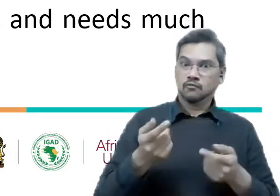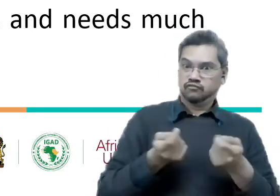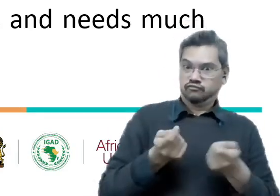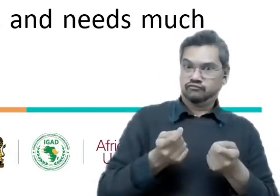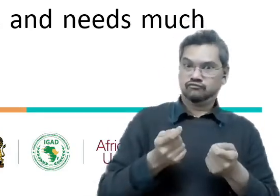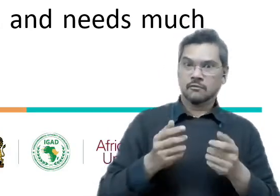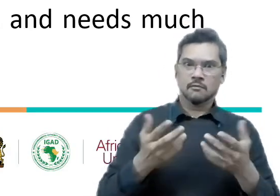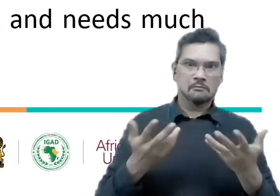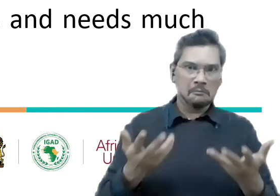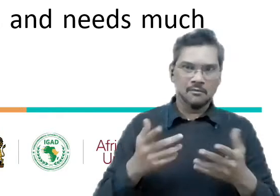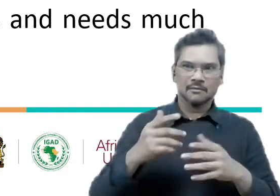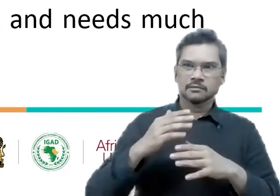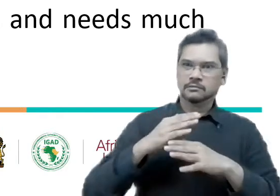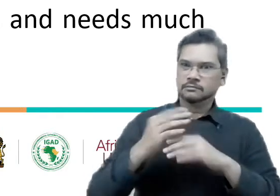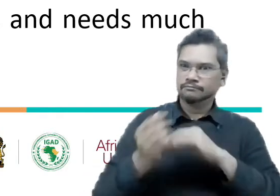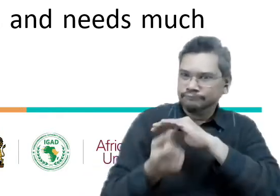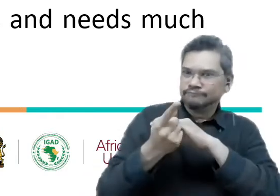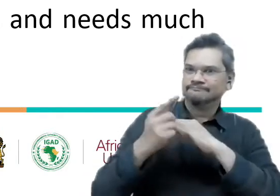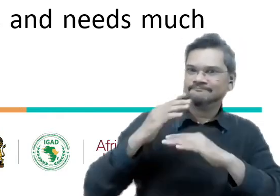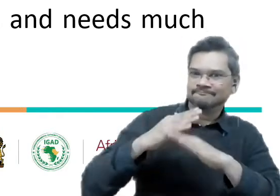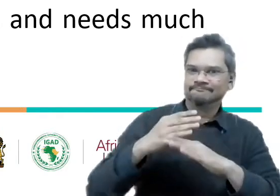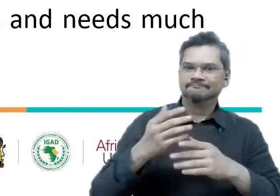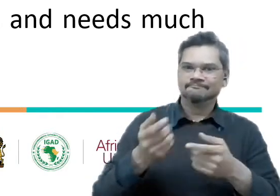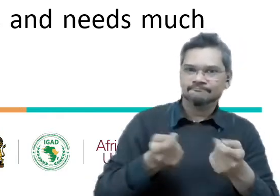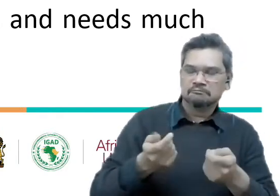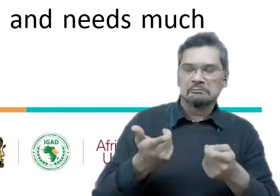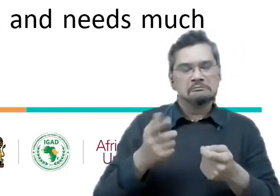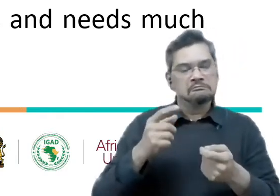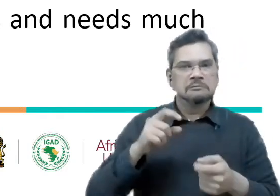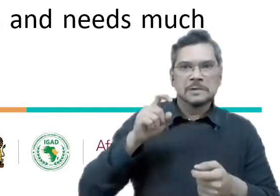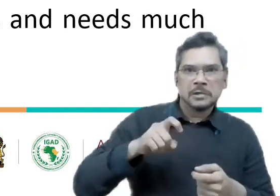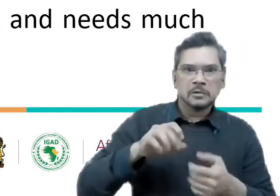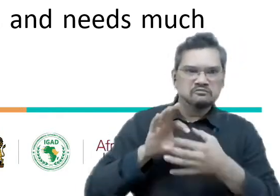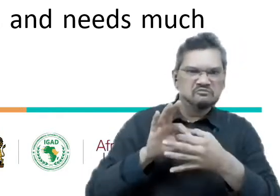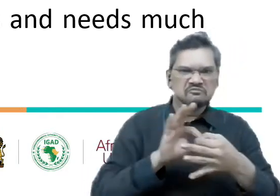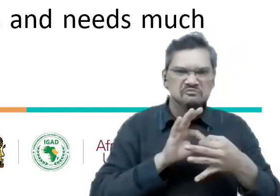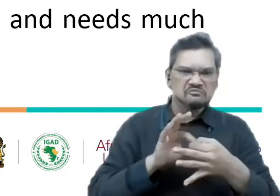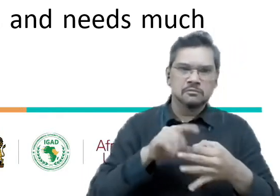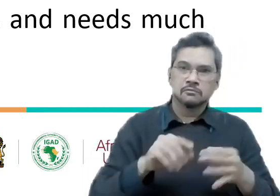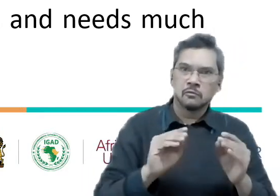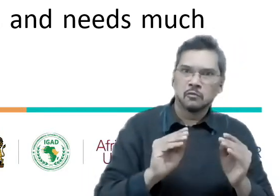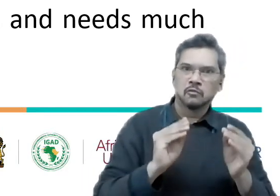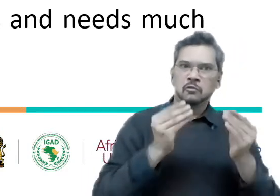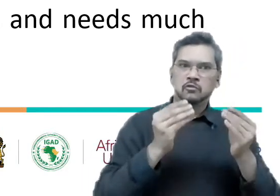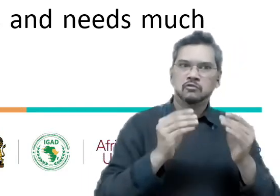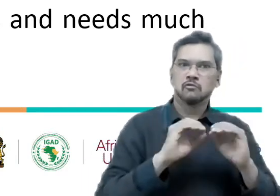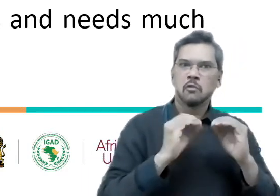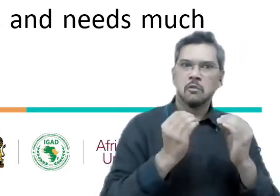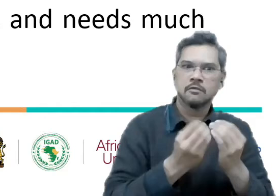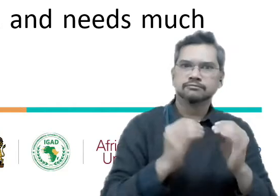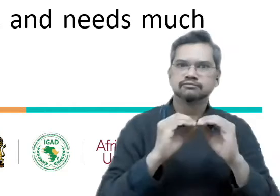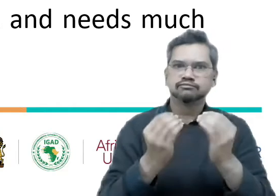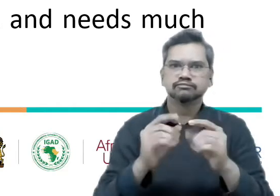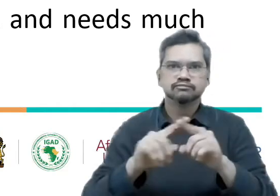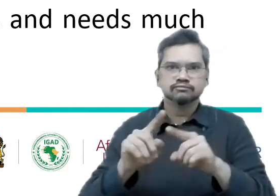with youth organizations on the continent. There is a need for cooperation as well to ensure that there is better integration